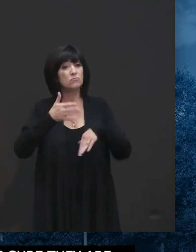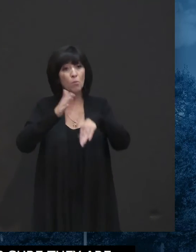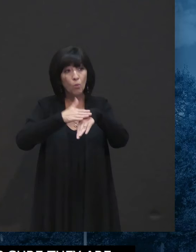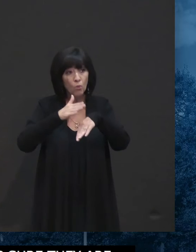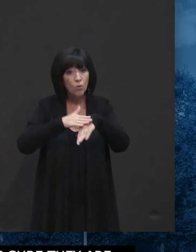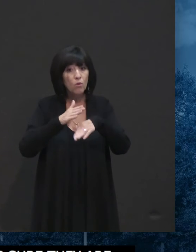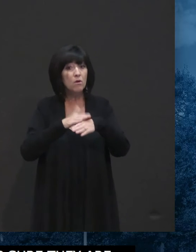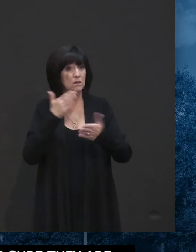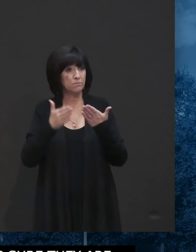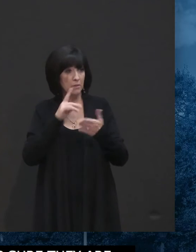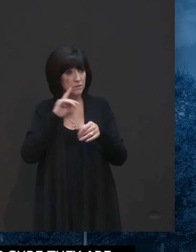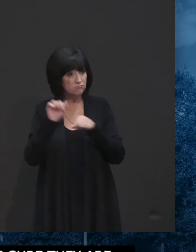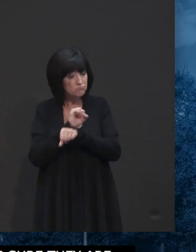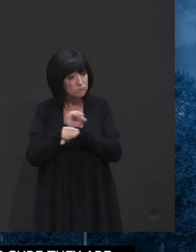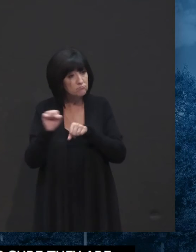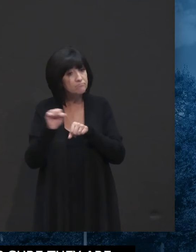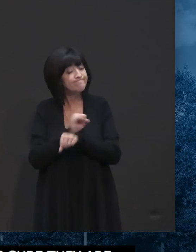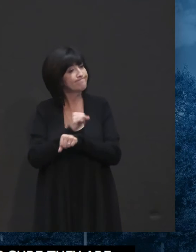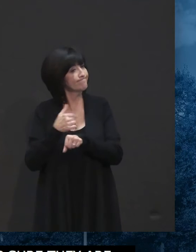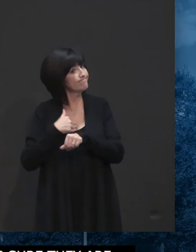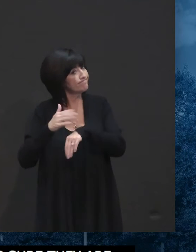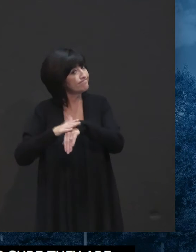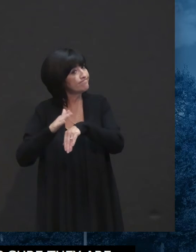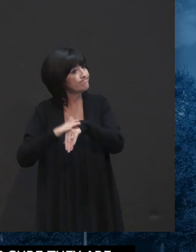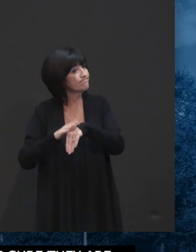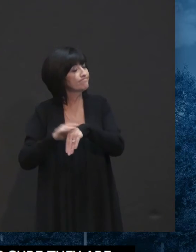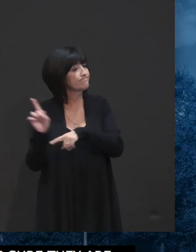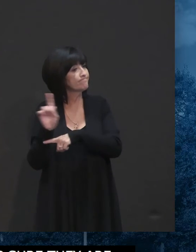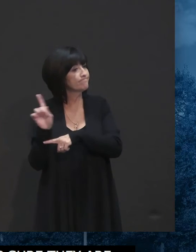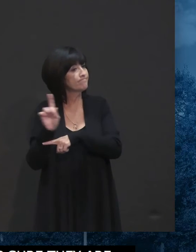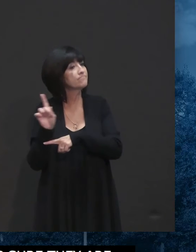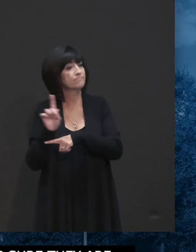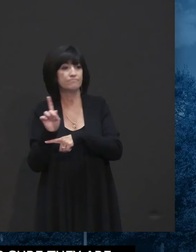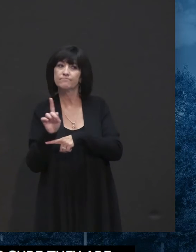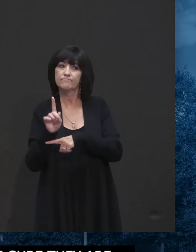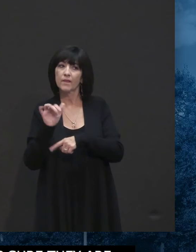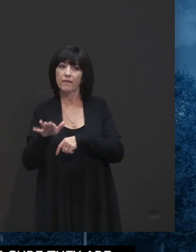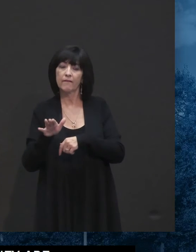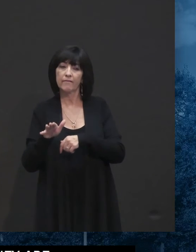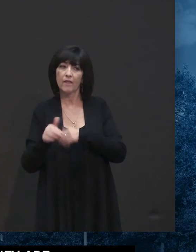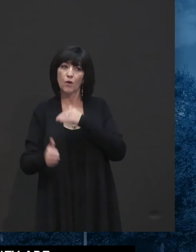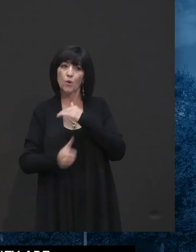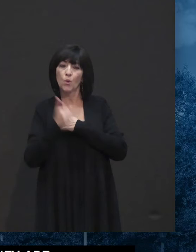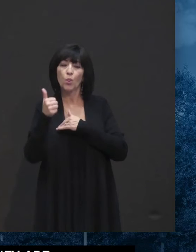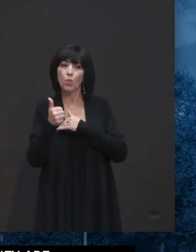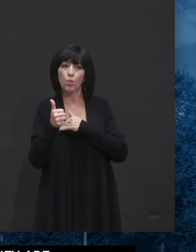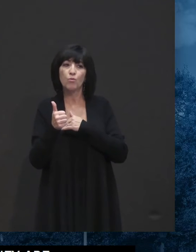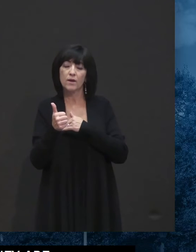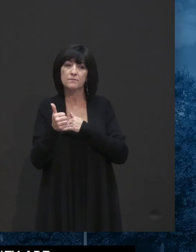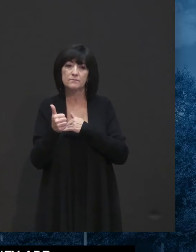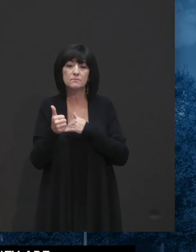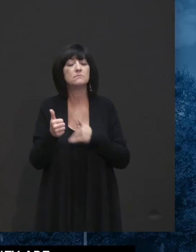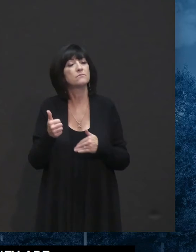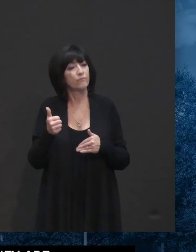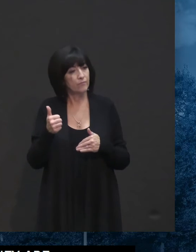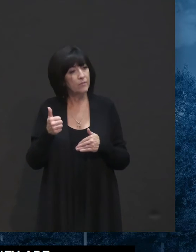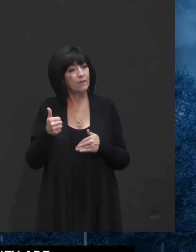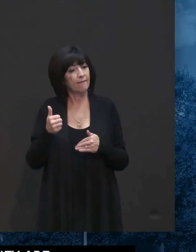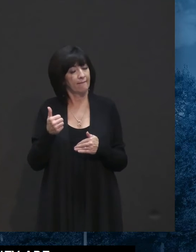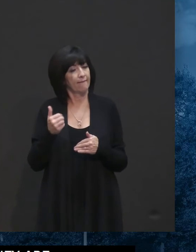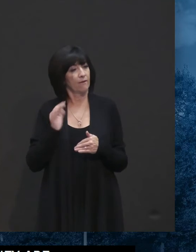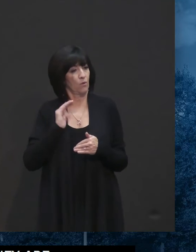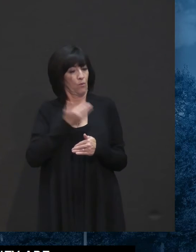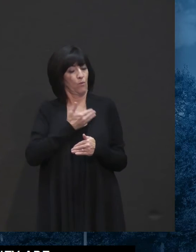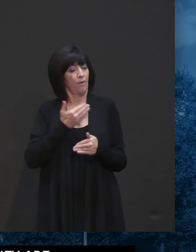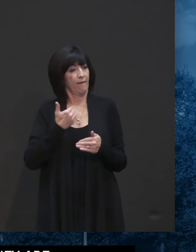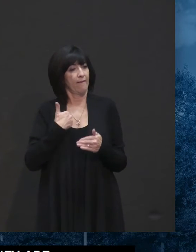because of just the perception that itself is a threat, if that makes any sense. And we do have teams looking at the cyber